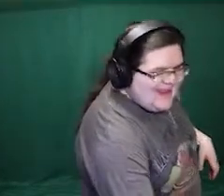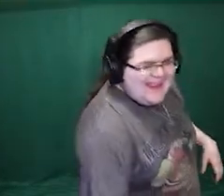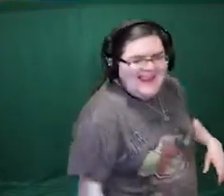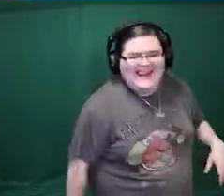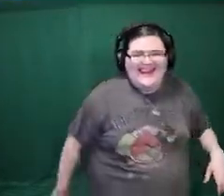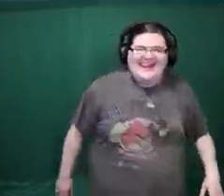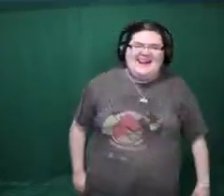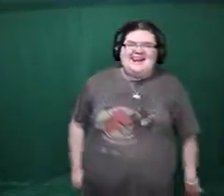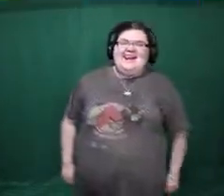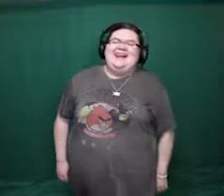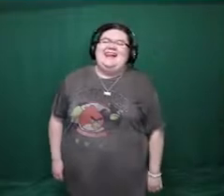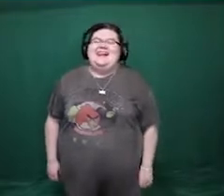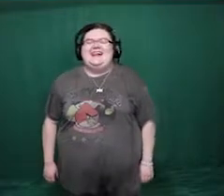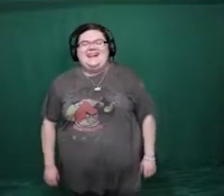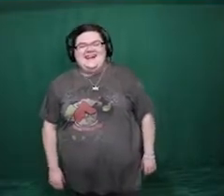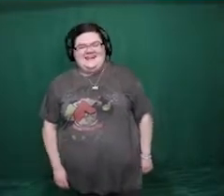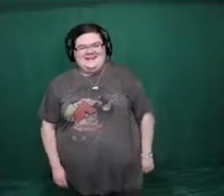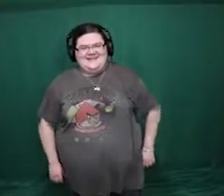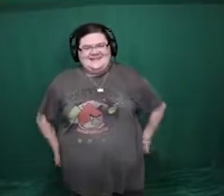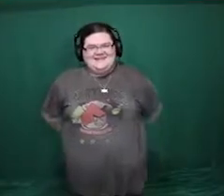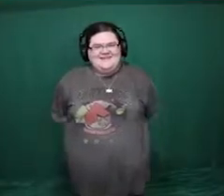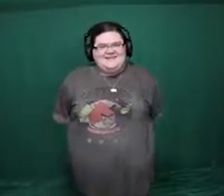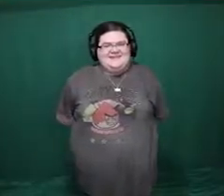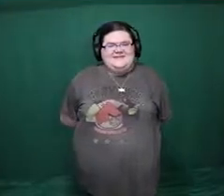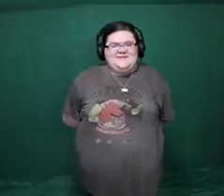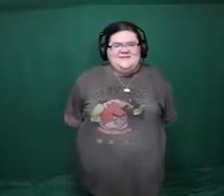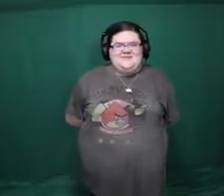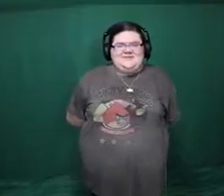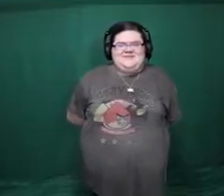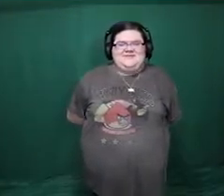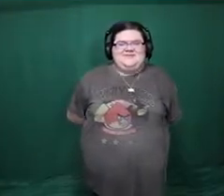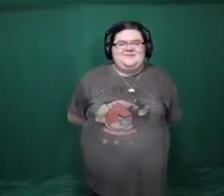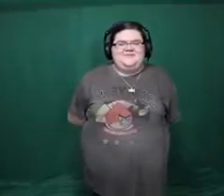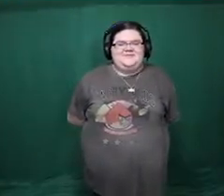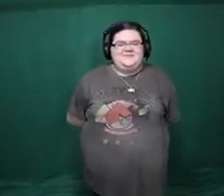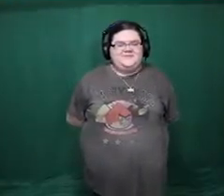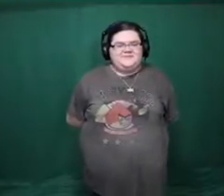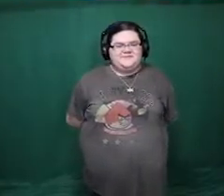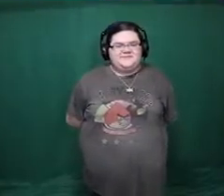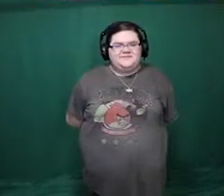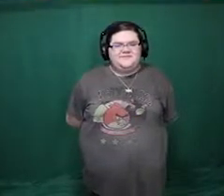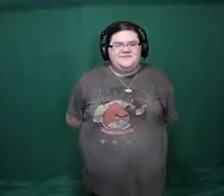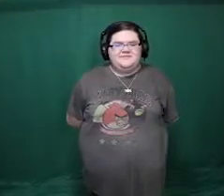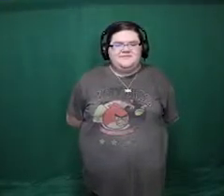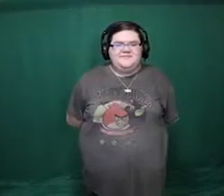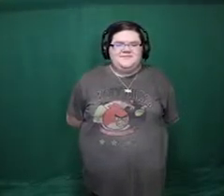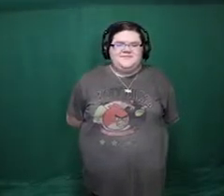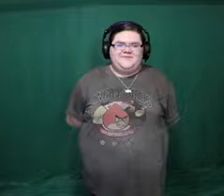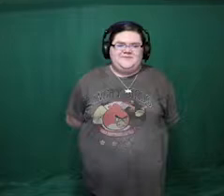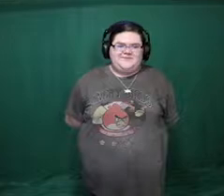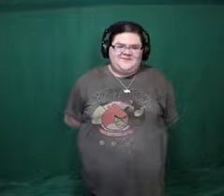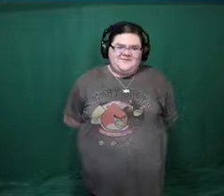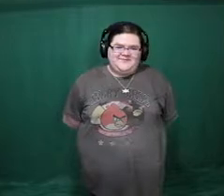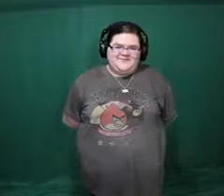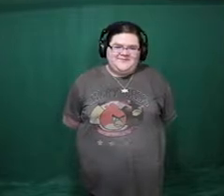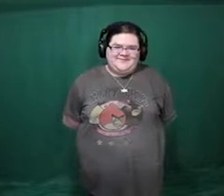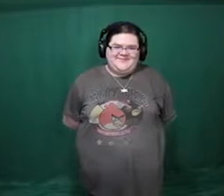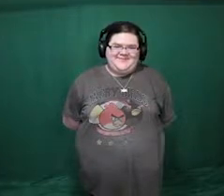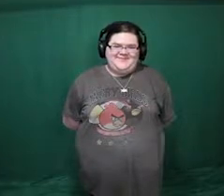I pushed over the line. Yep. I headbutted over the line. You push the walls off. Oh, push someone off, come on.